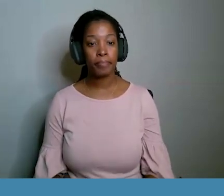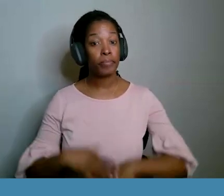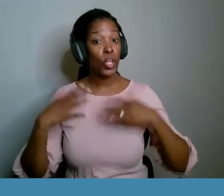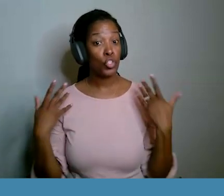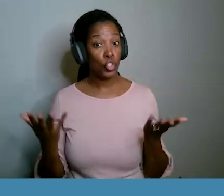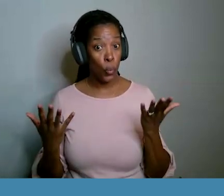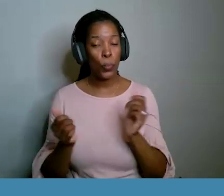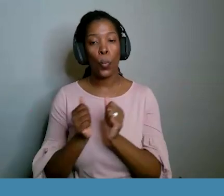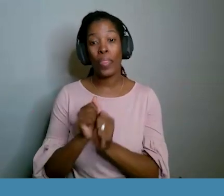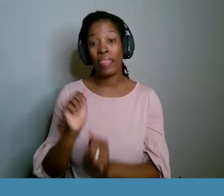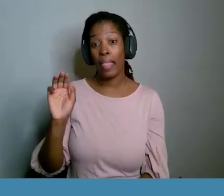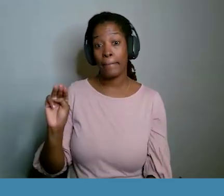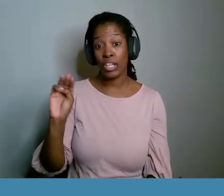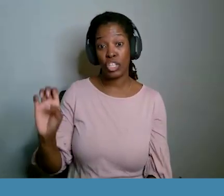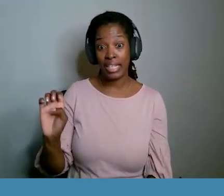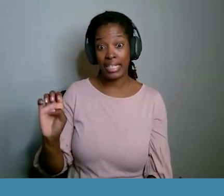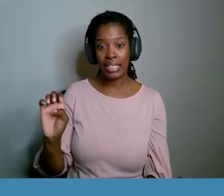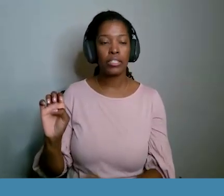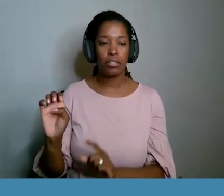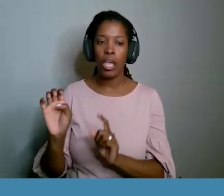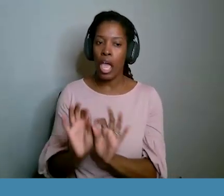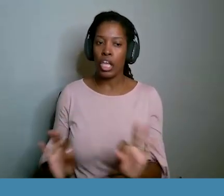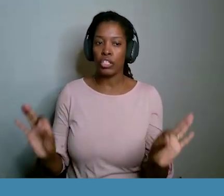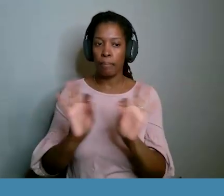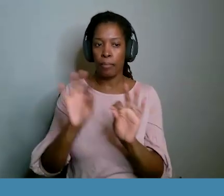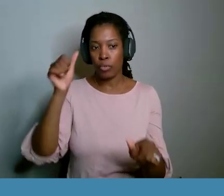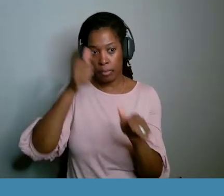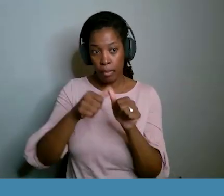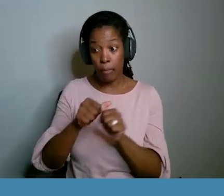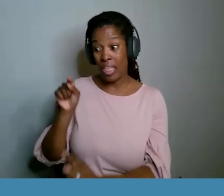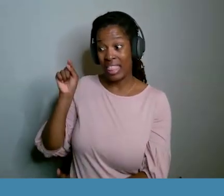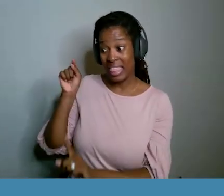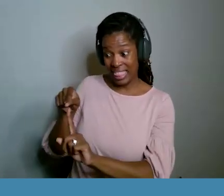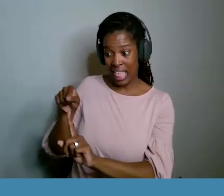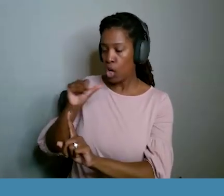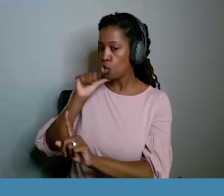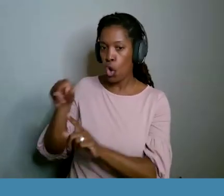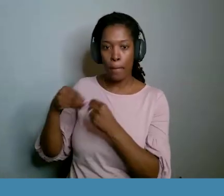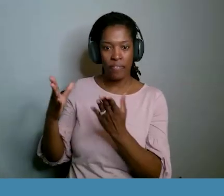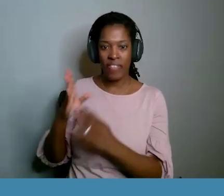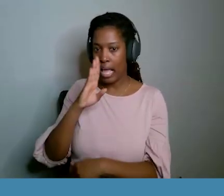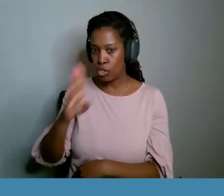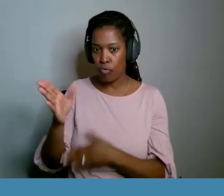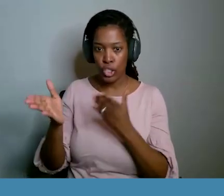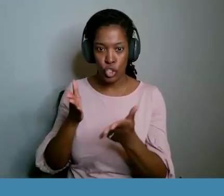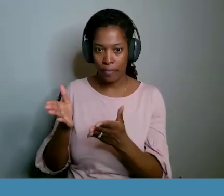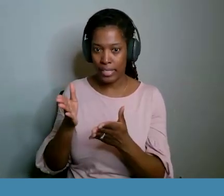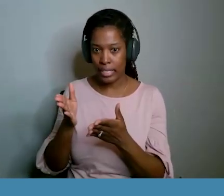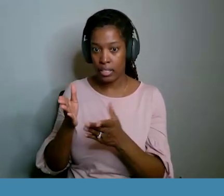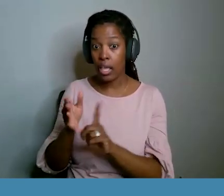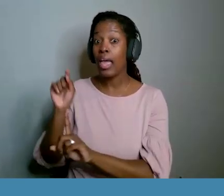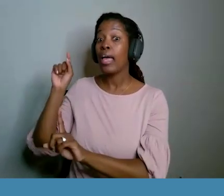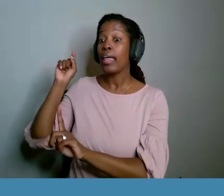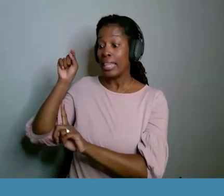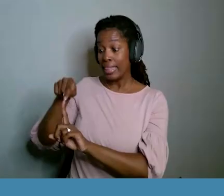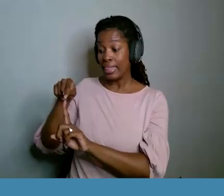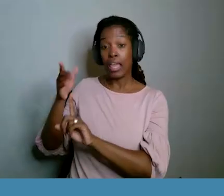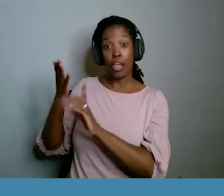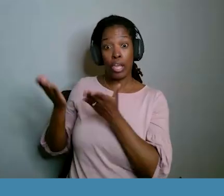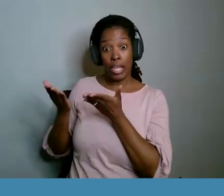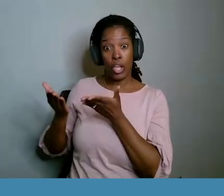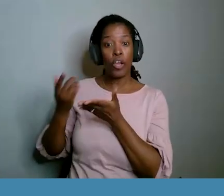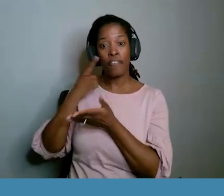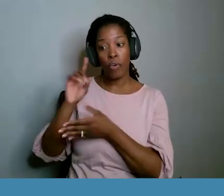So with the managing entities, it's important to remember that they don't provide direct services. They are there to use